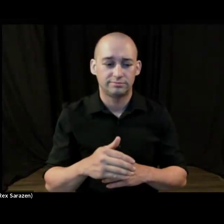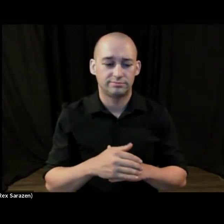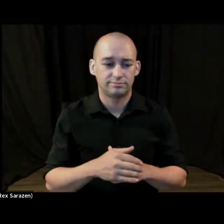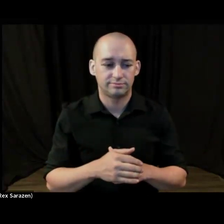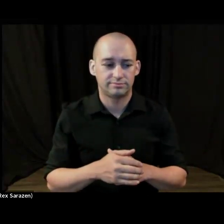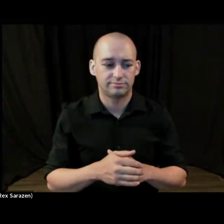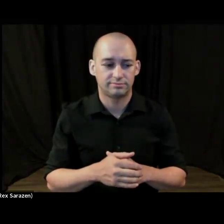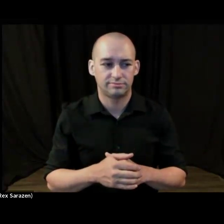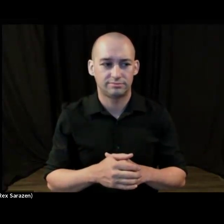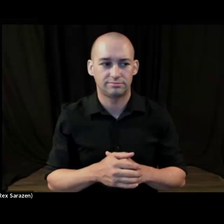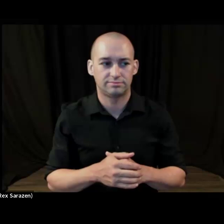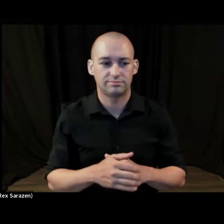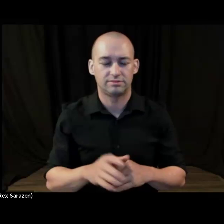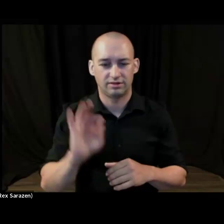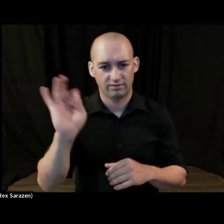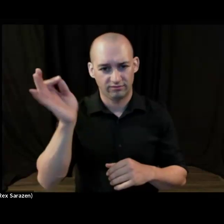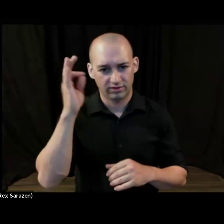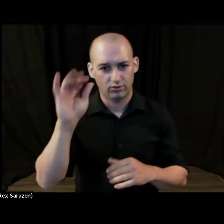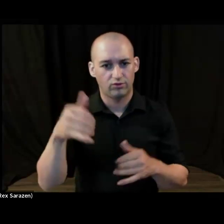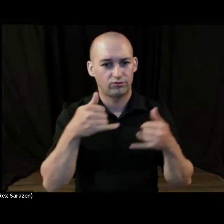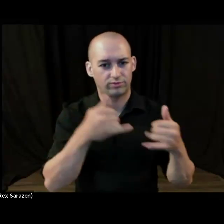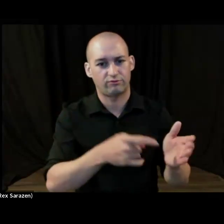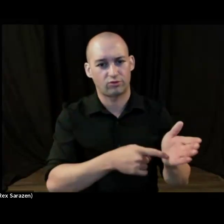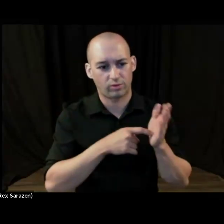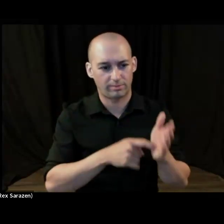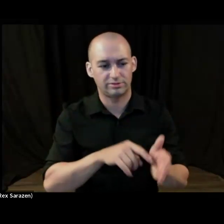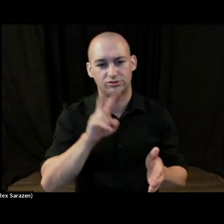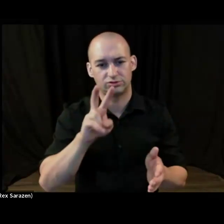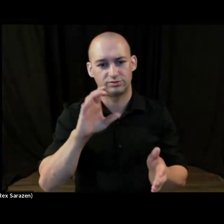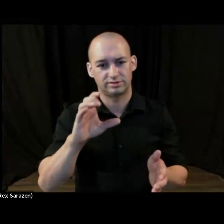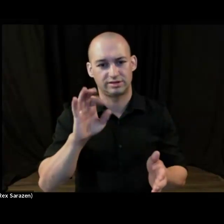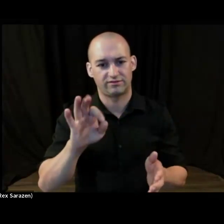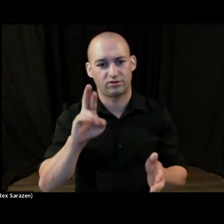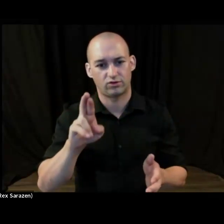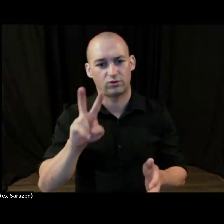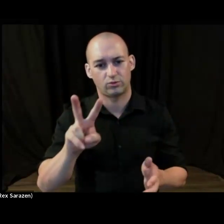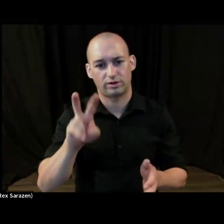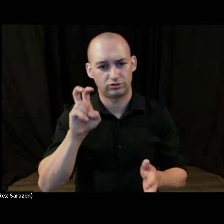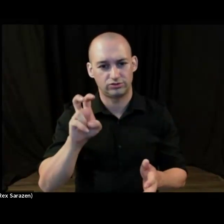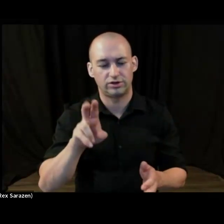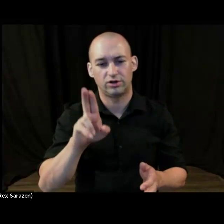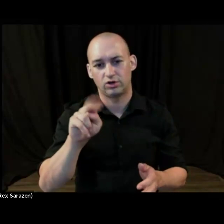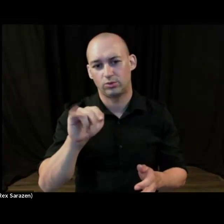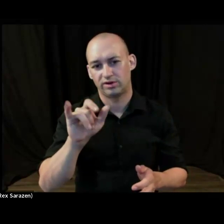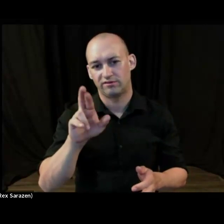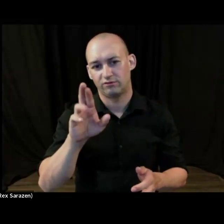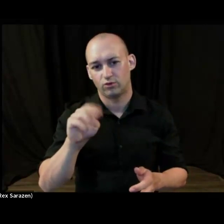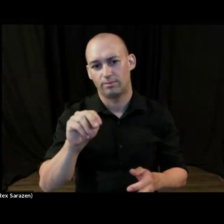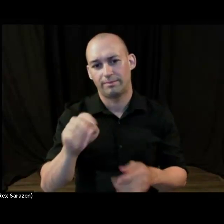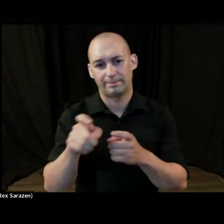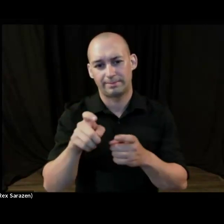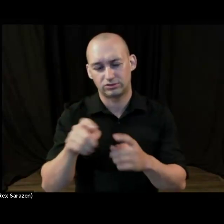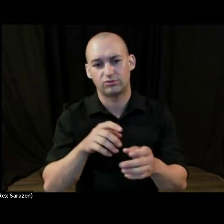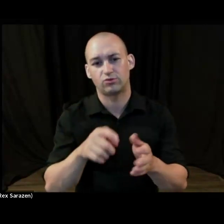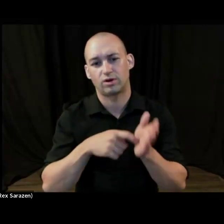are, the federal grant requirements such as the 2 CFR 200 uniform administration requirements. There